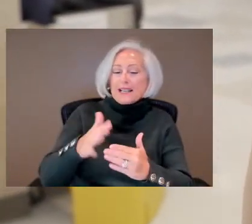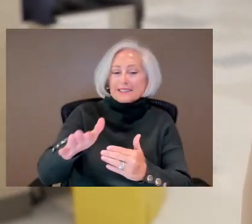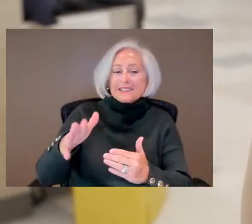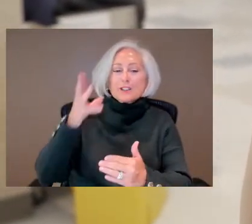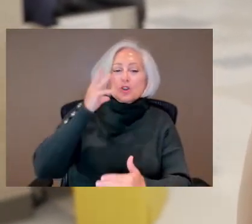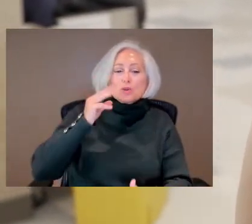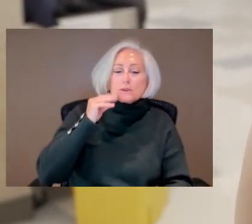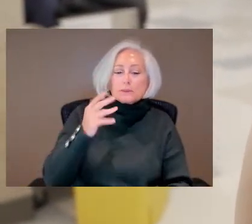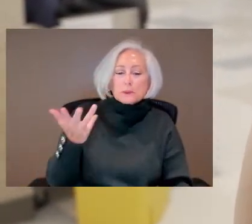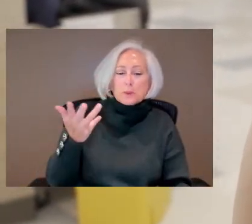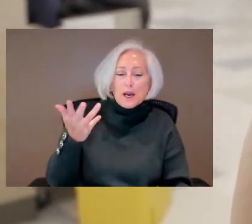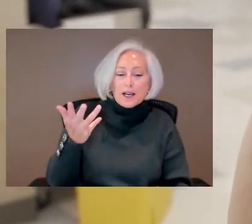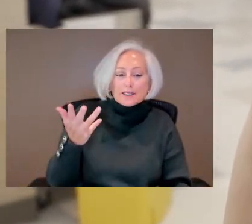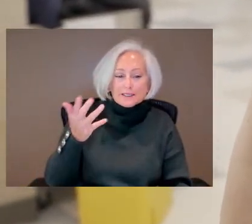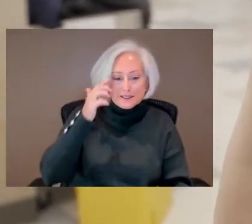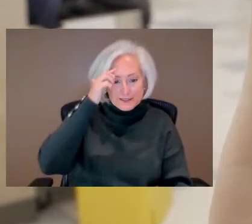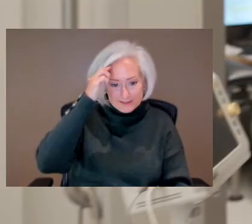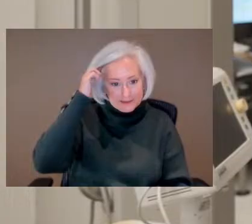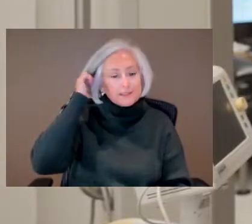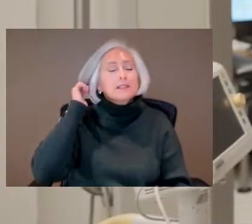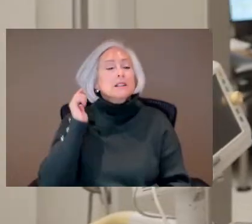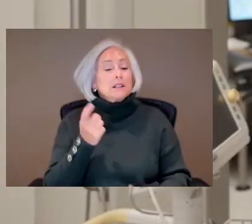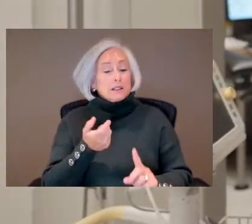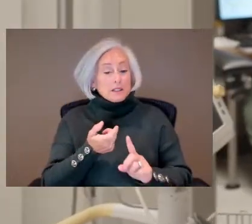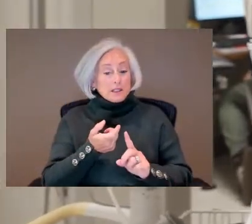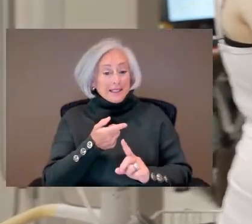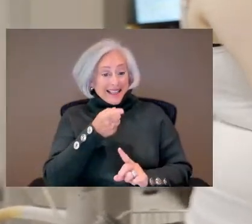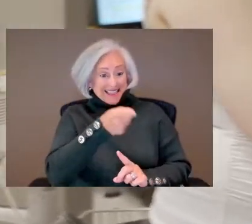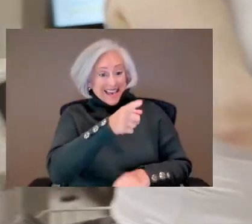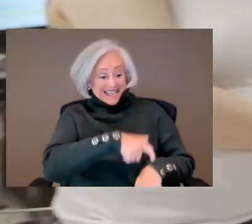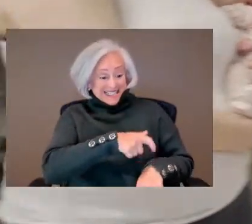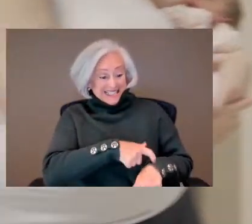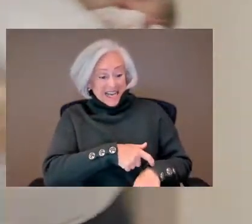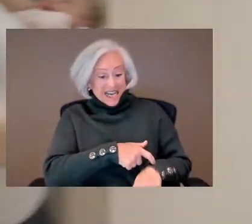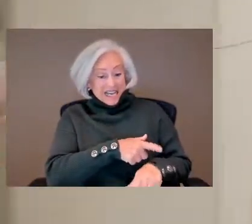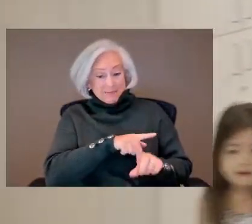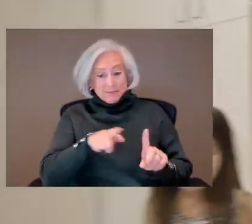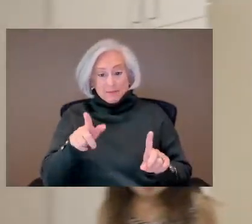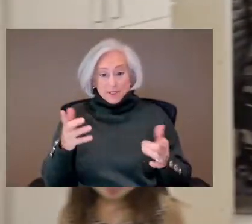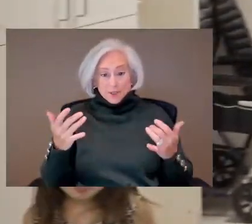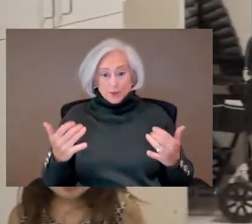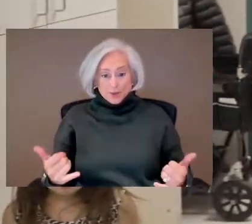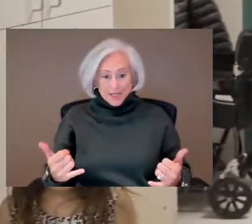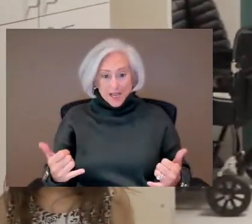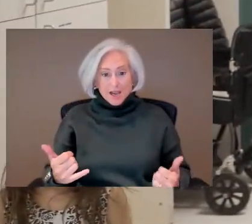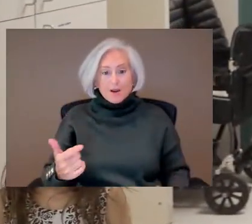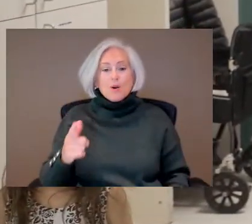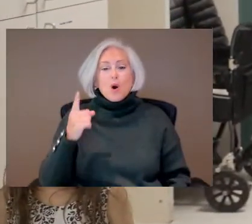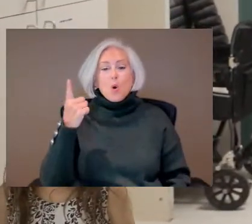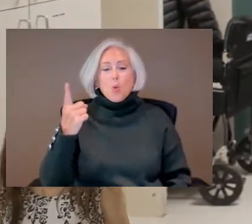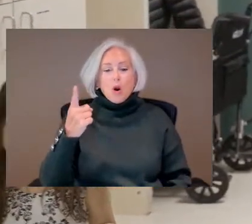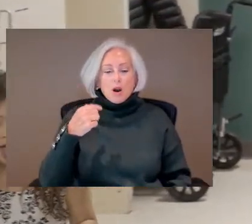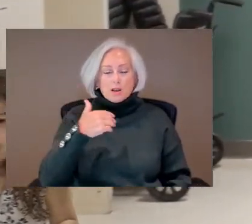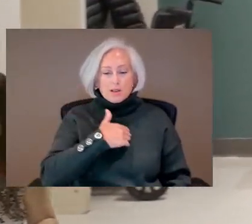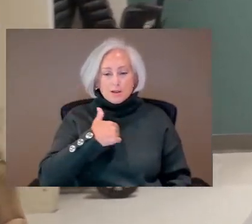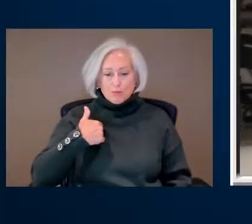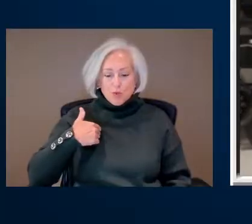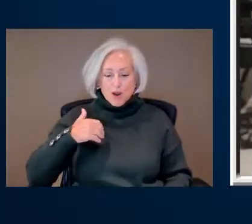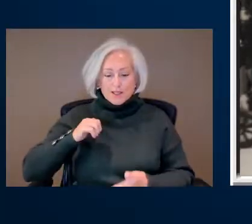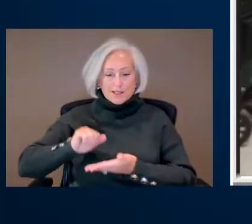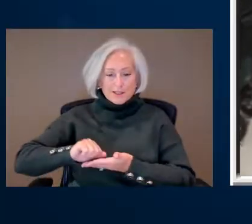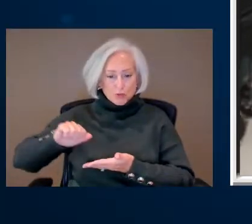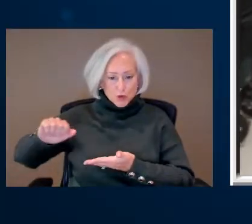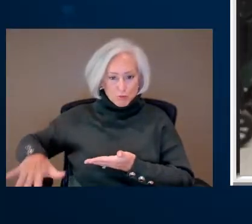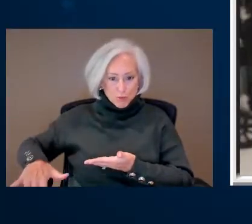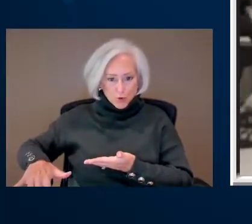Well, between then and now, I've had a one-sided mastectomy and a little bit of